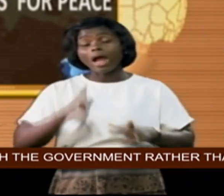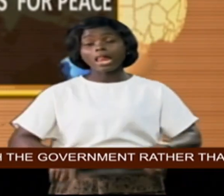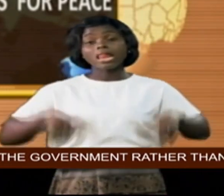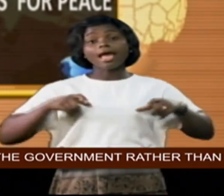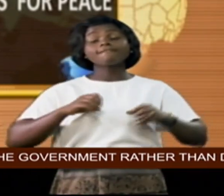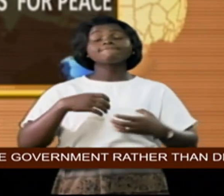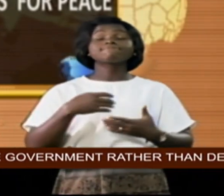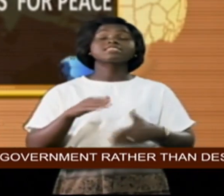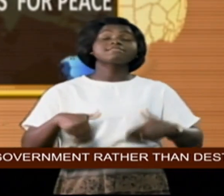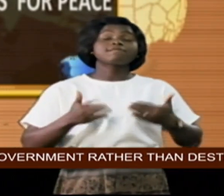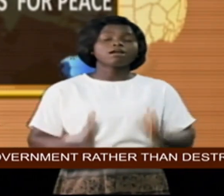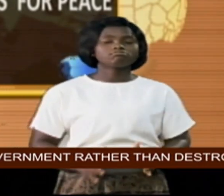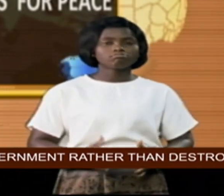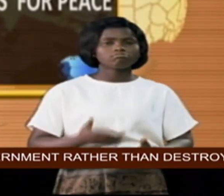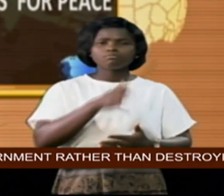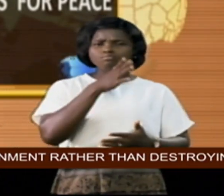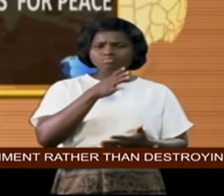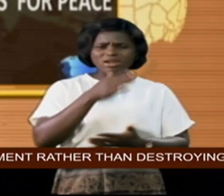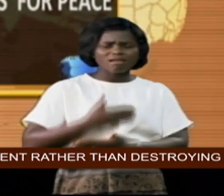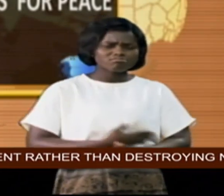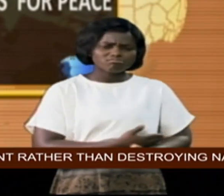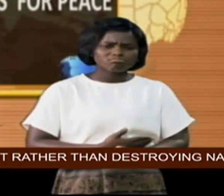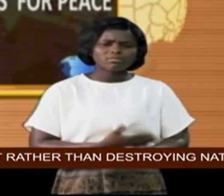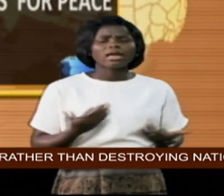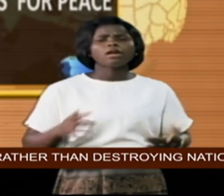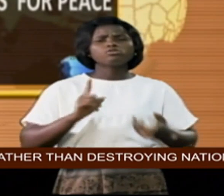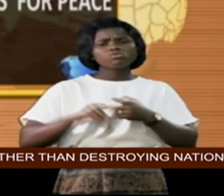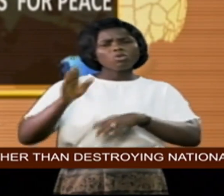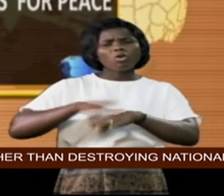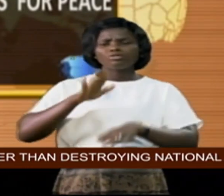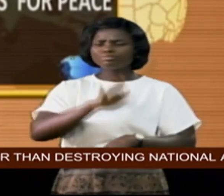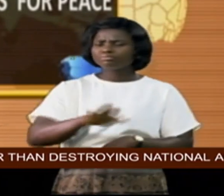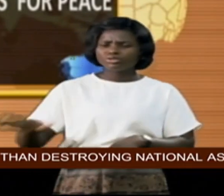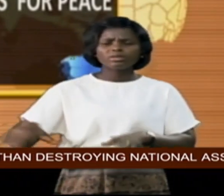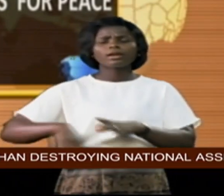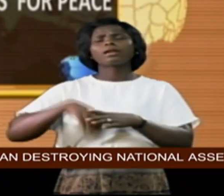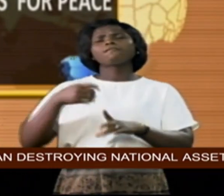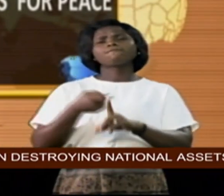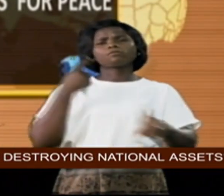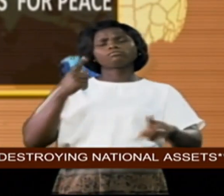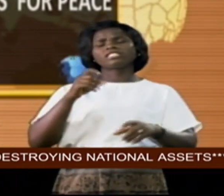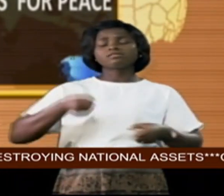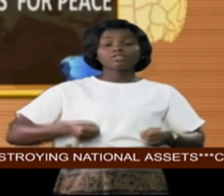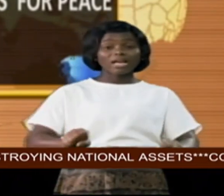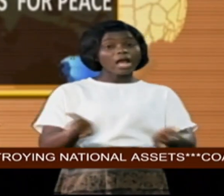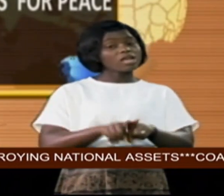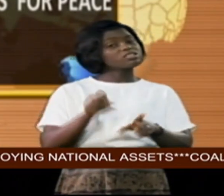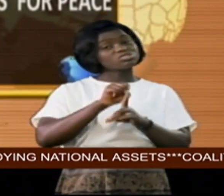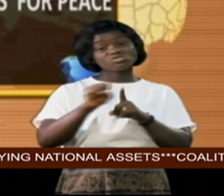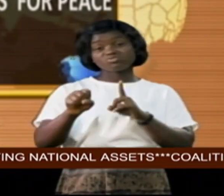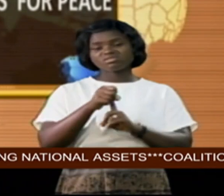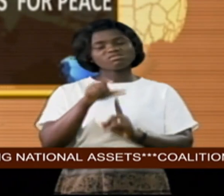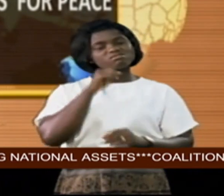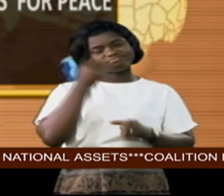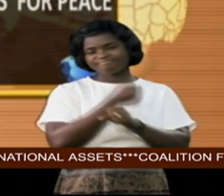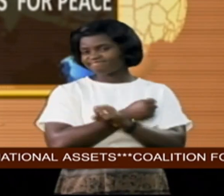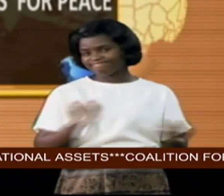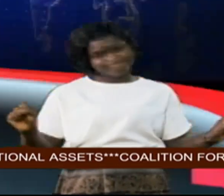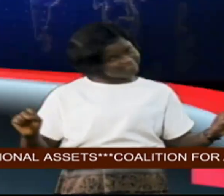cradle nurturers and pain soothers to call their children off the streets as the situation is no longer safe."